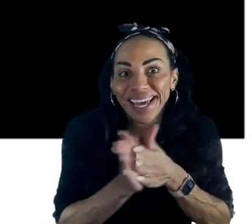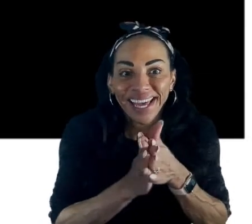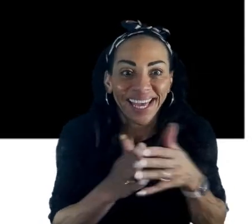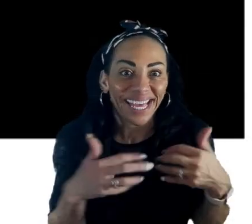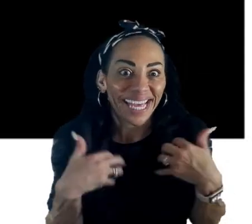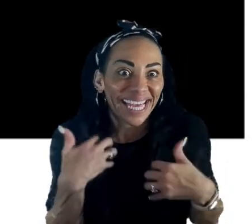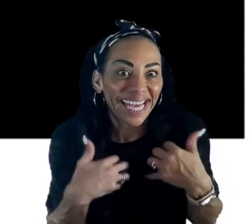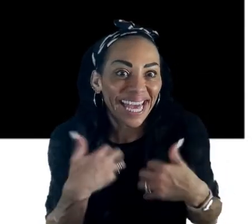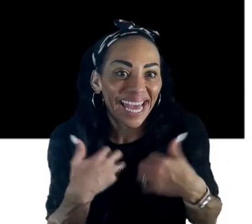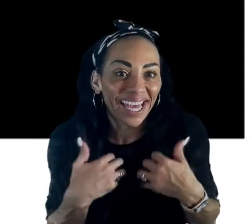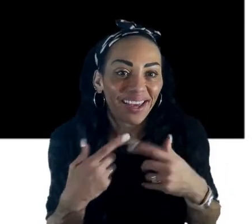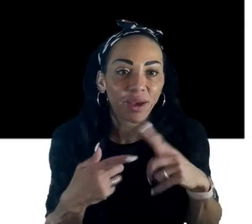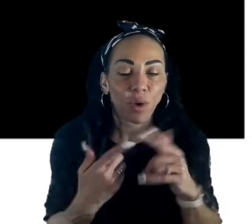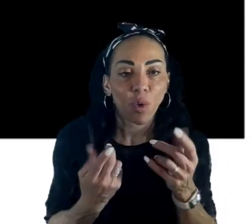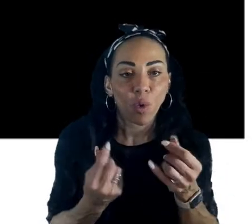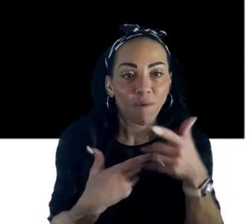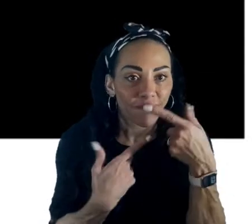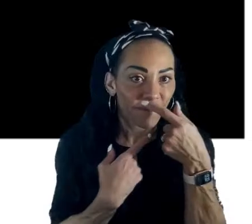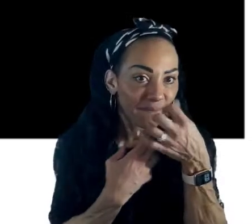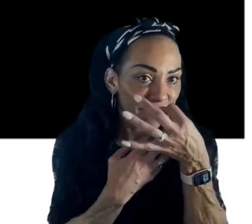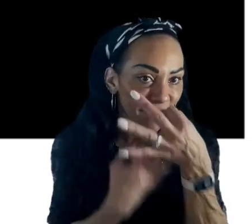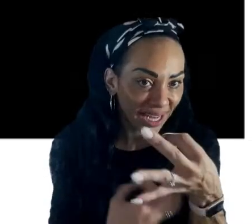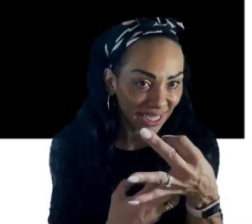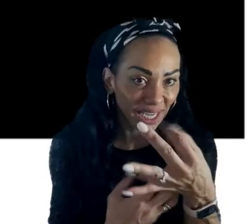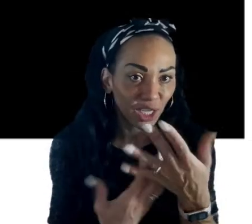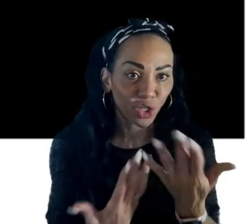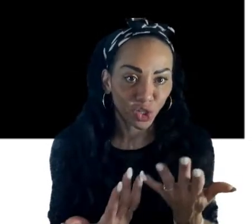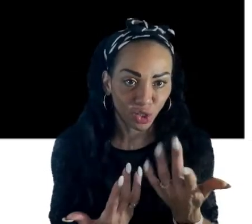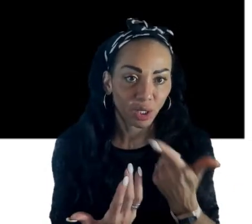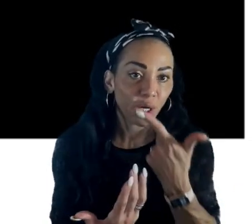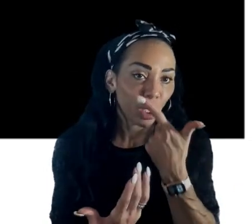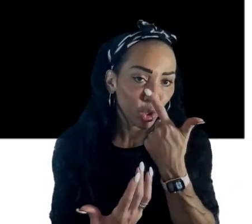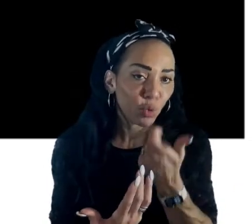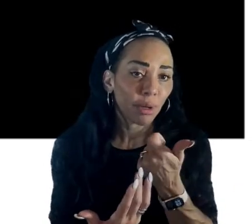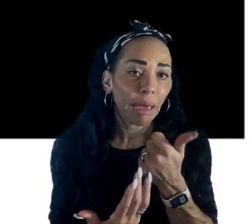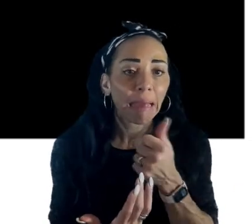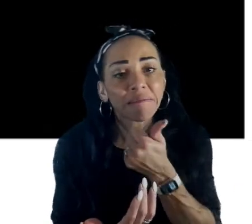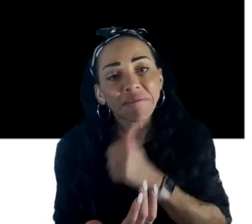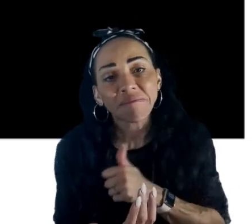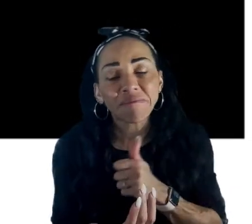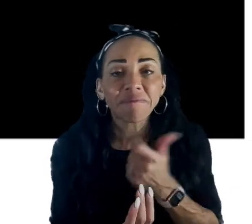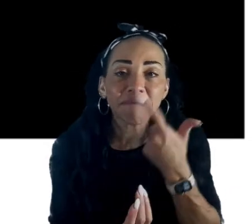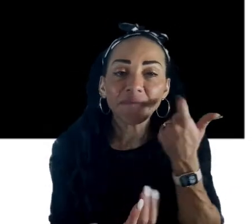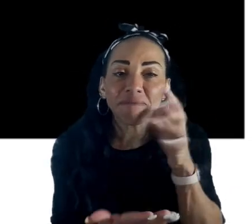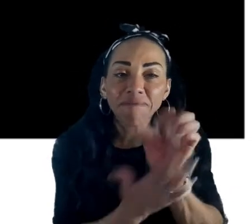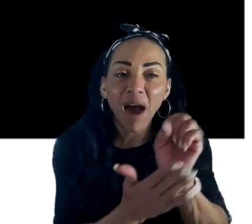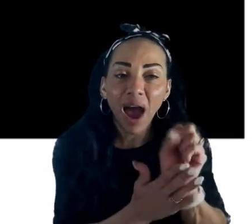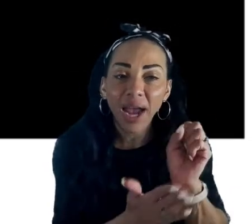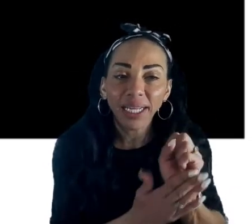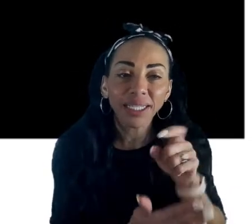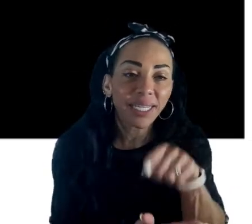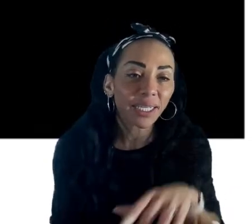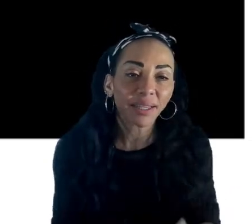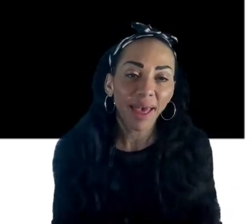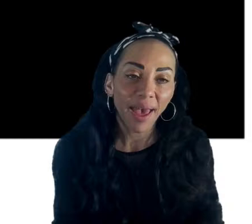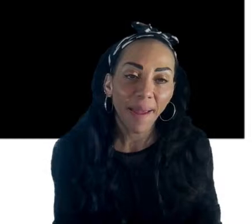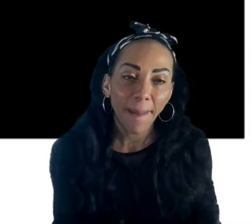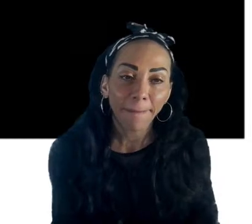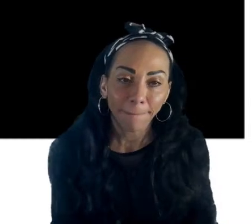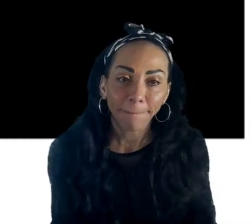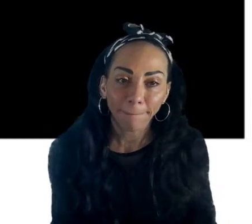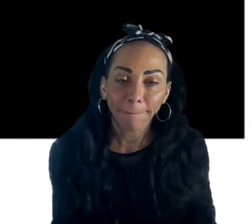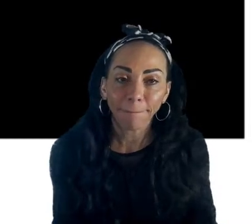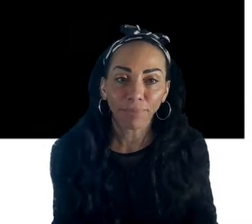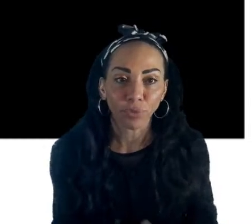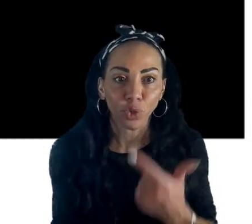it is. It sort of short circuits or fast tracks that way of finding the person that